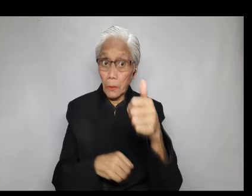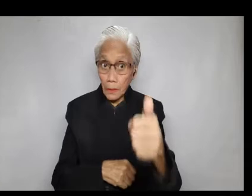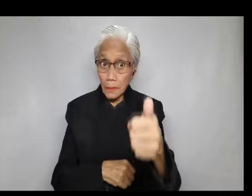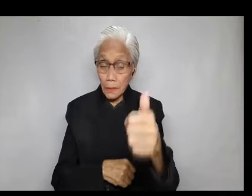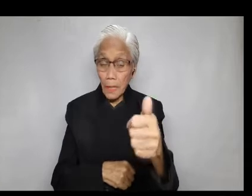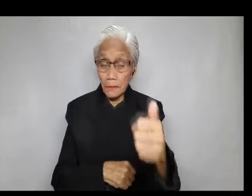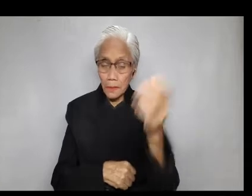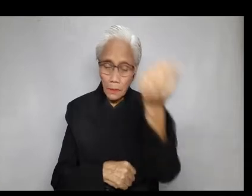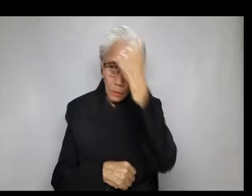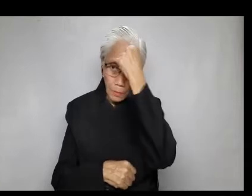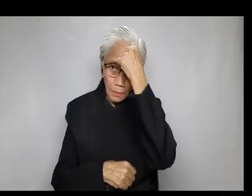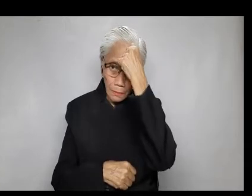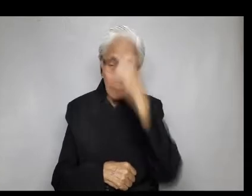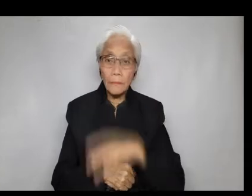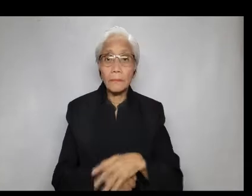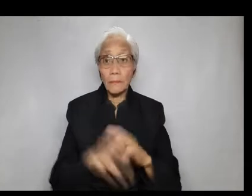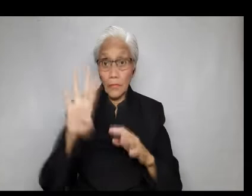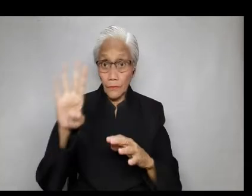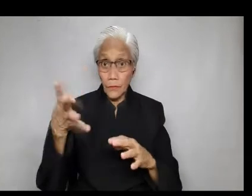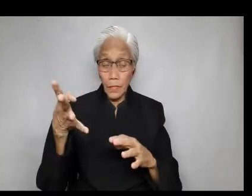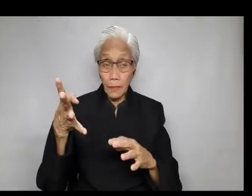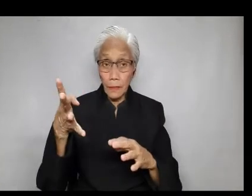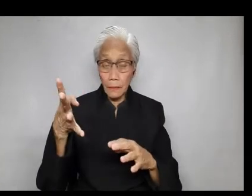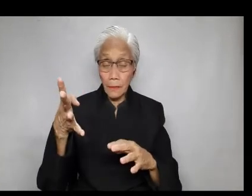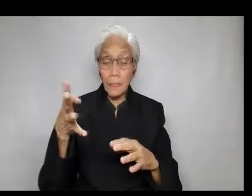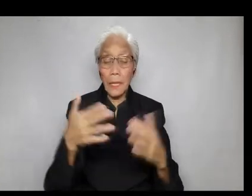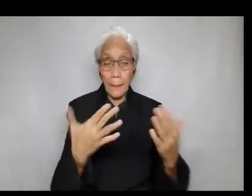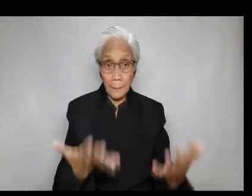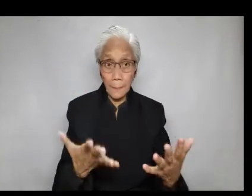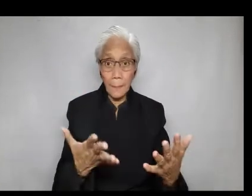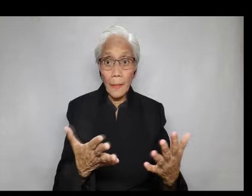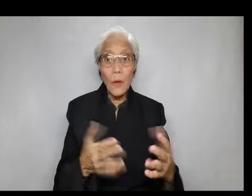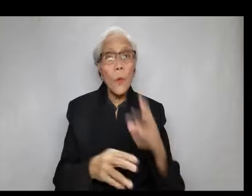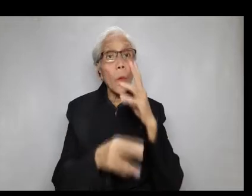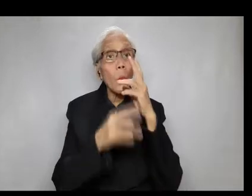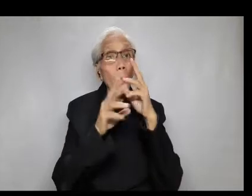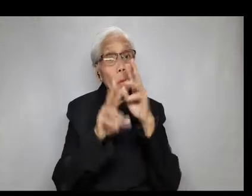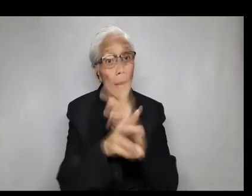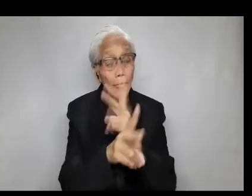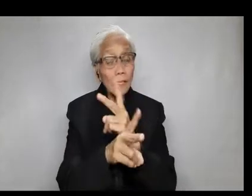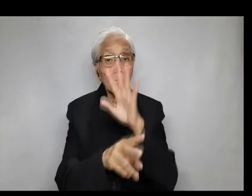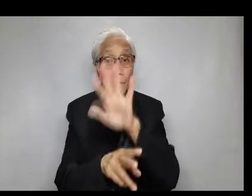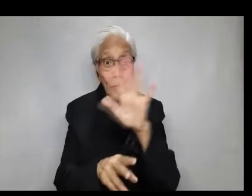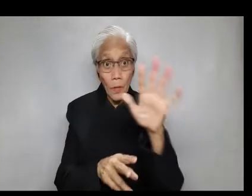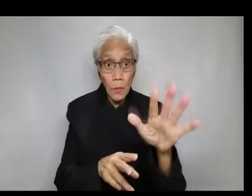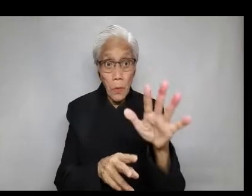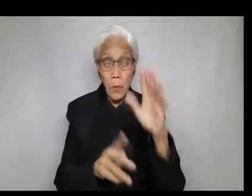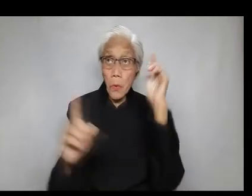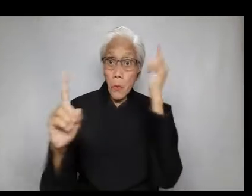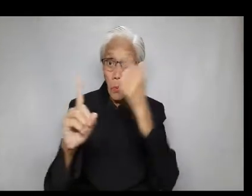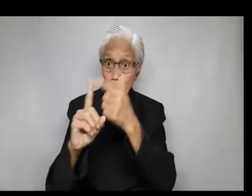unless of course you are yourself stupid. So, the fourth item in our checklist is